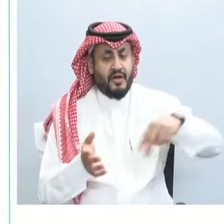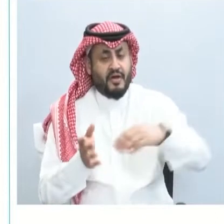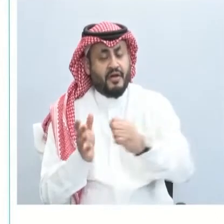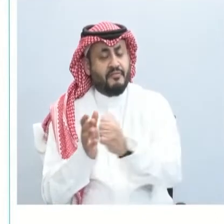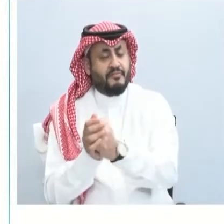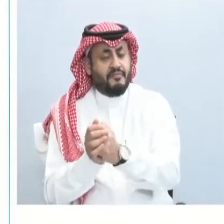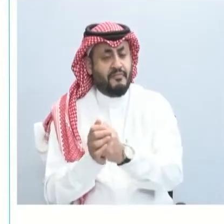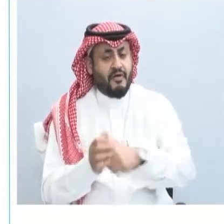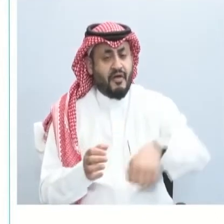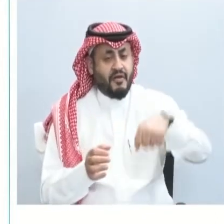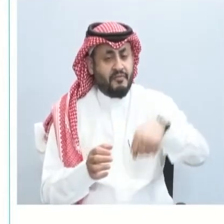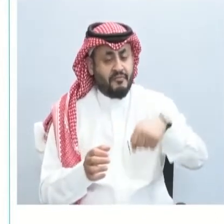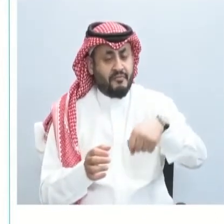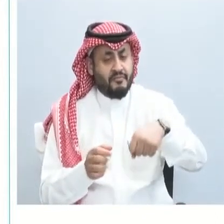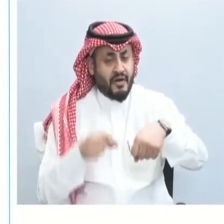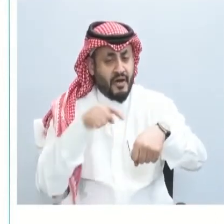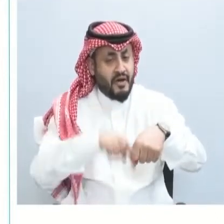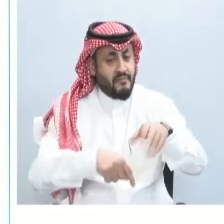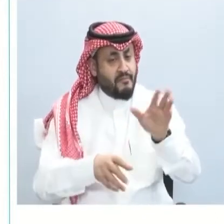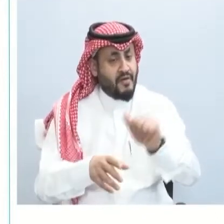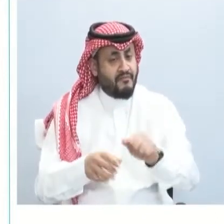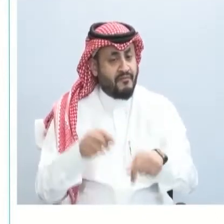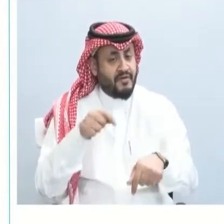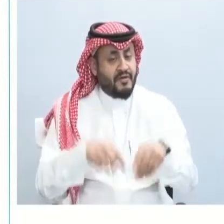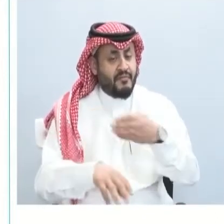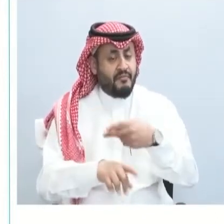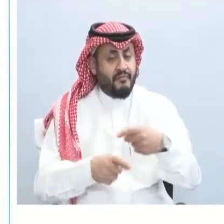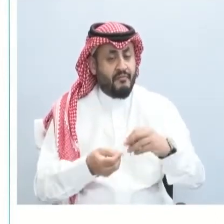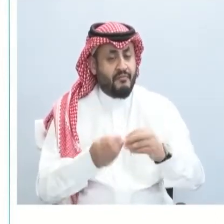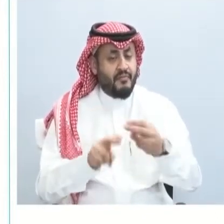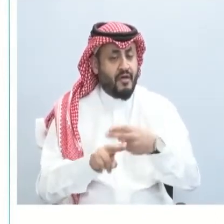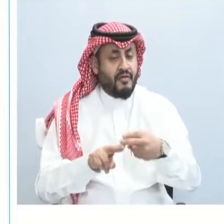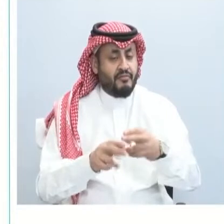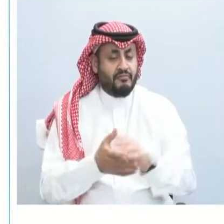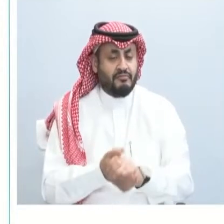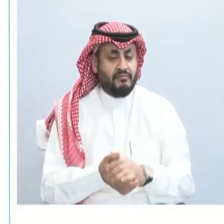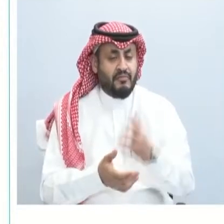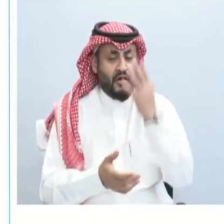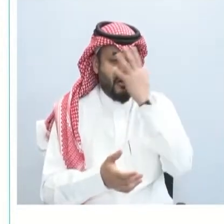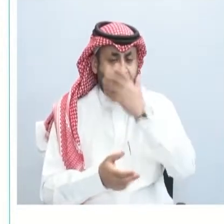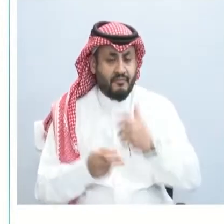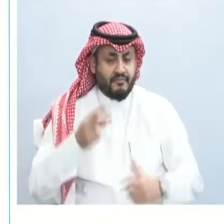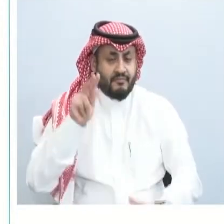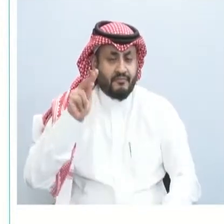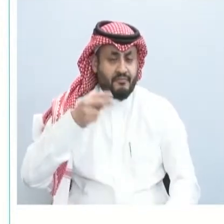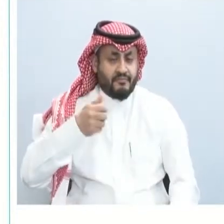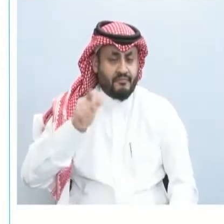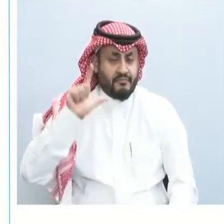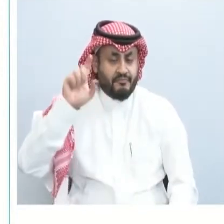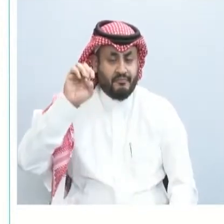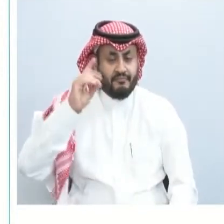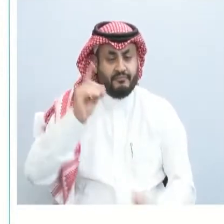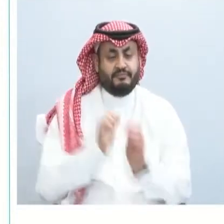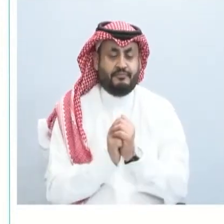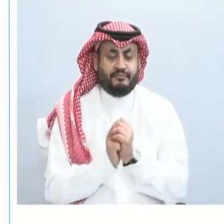he was holding an empty brown bag. Poor Khalid. So here